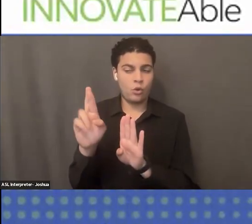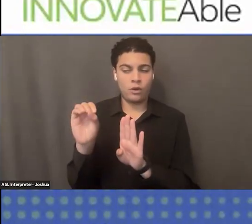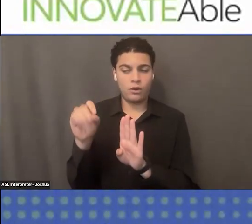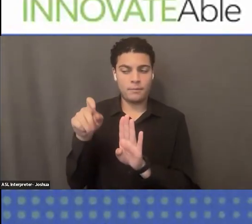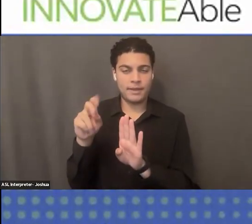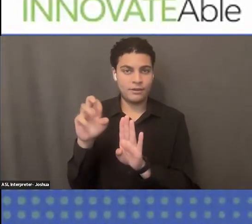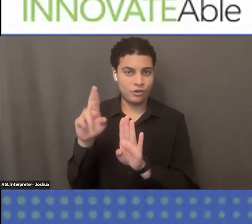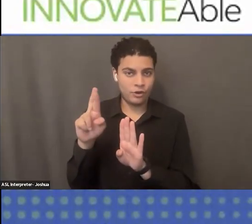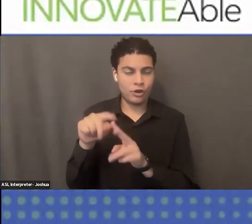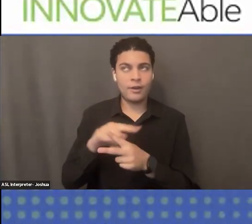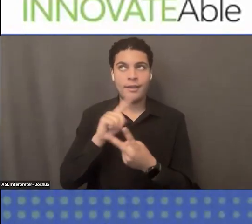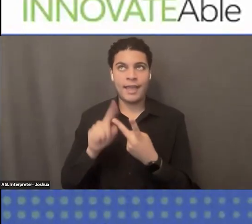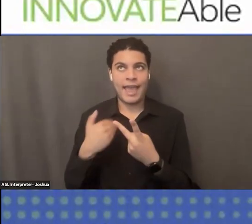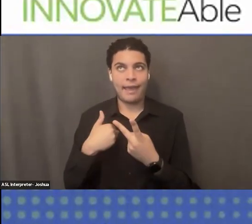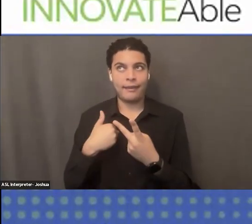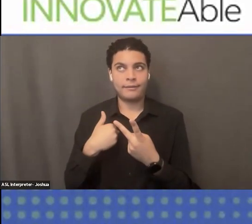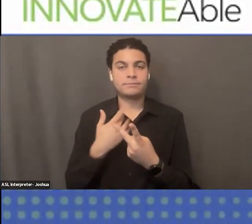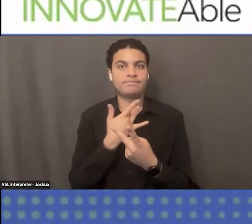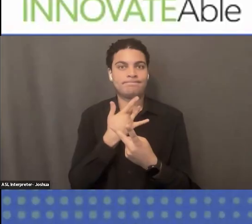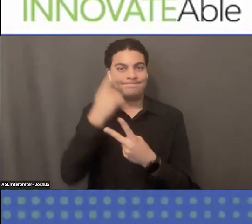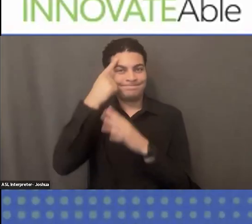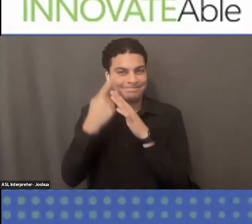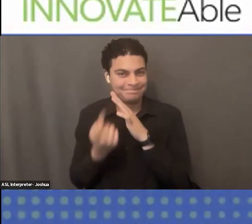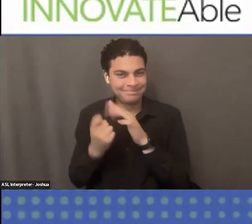oh goodness, now my mind is going blank and I can't remember everyone.